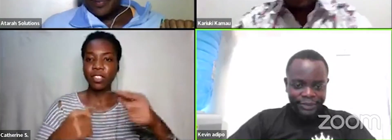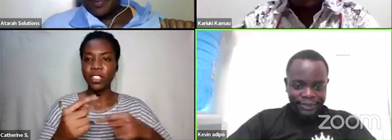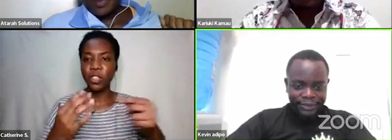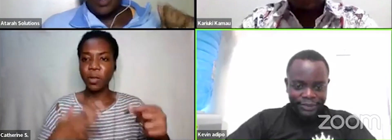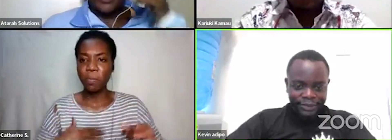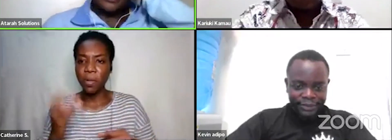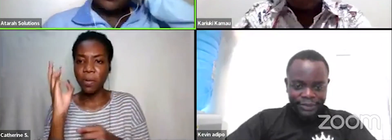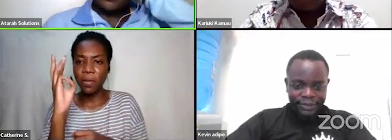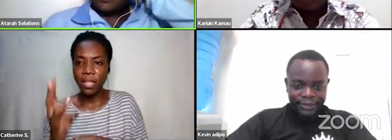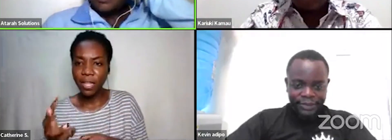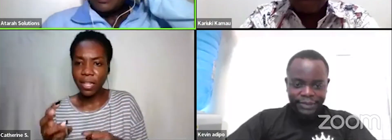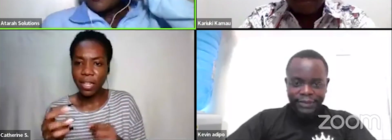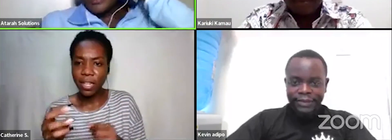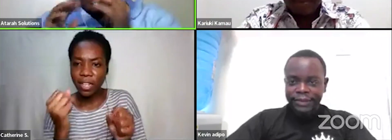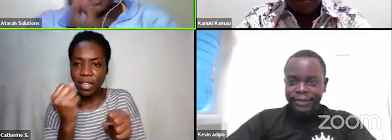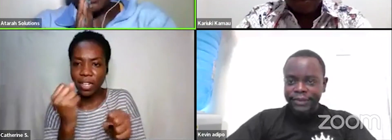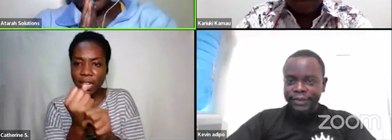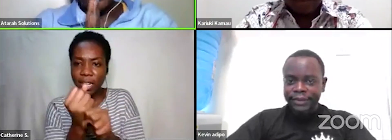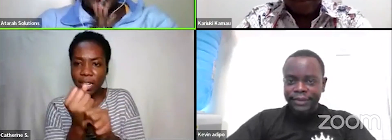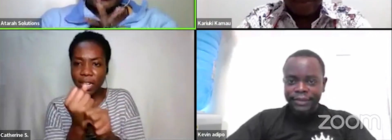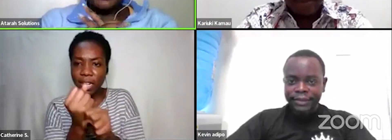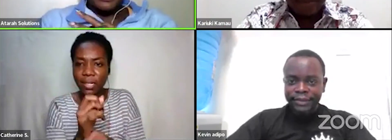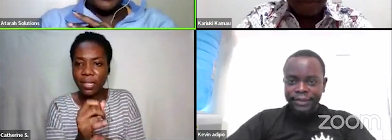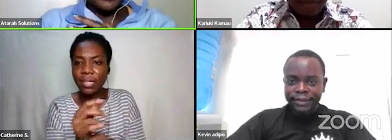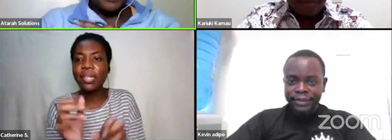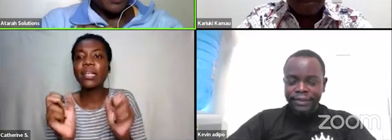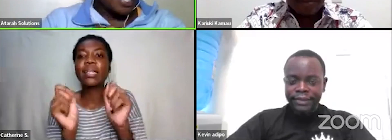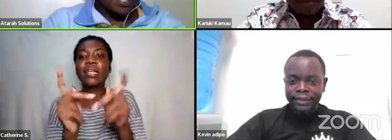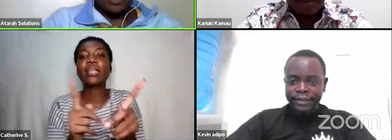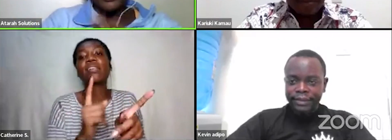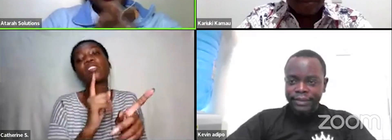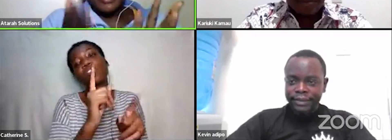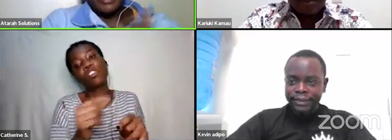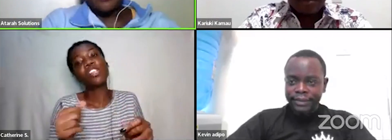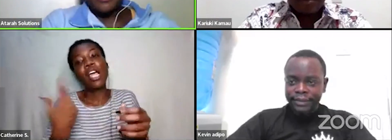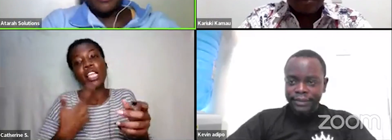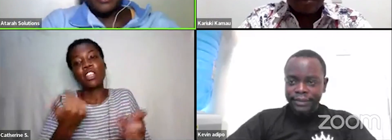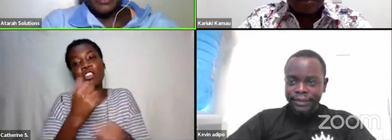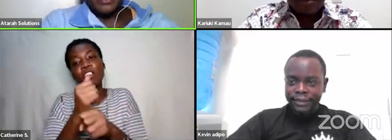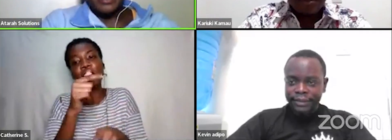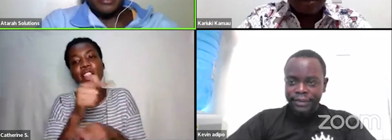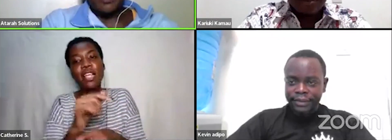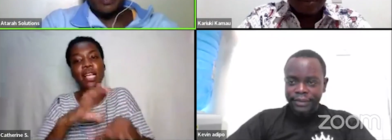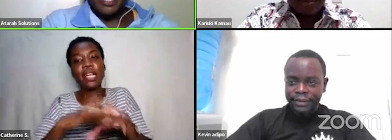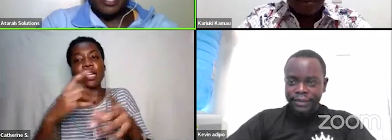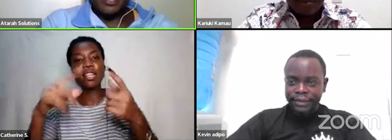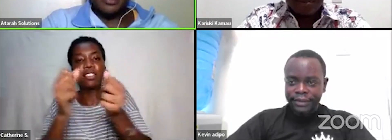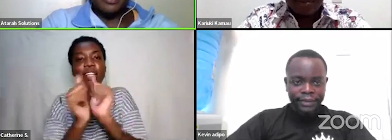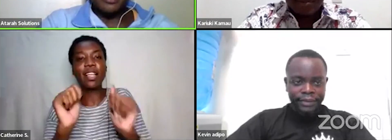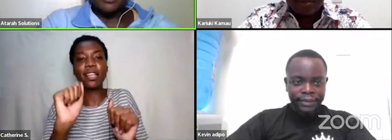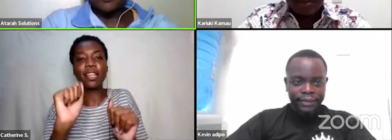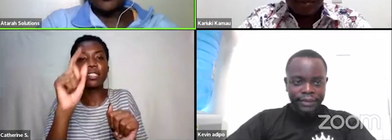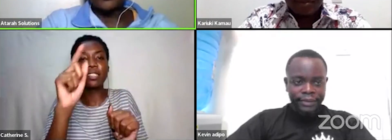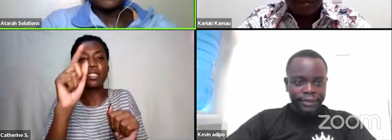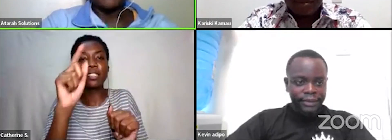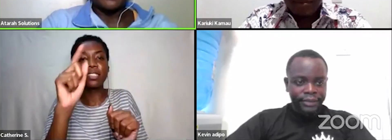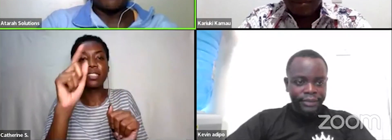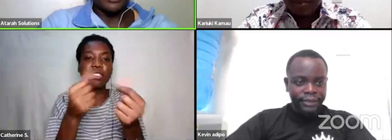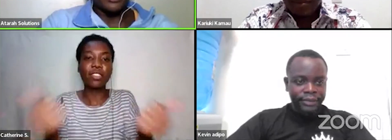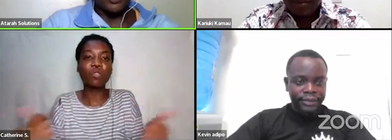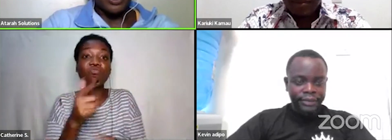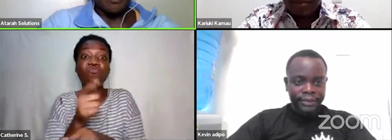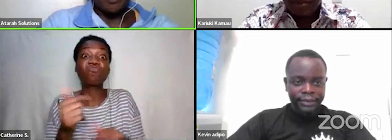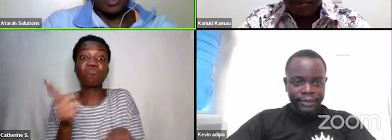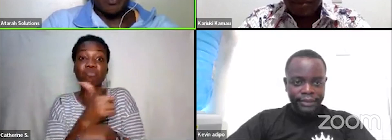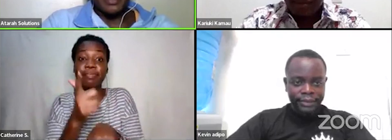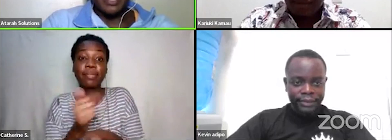Okay, so right. We do this, Get It Right to the Atara Solutions. Like I have said, is a webinar series that seeks to